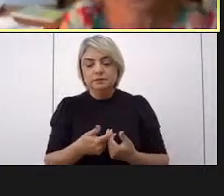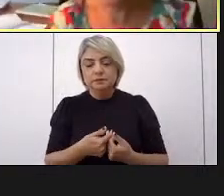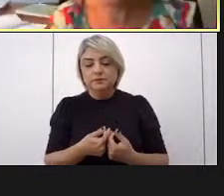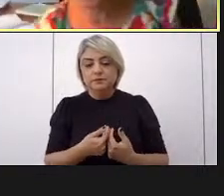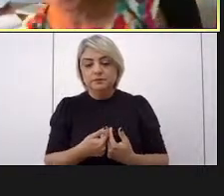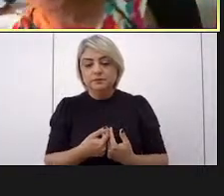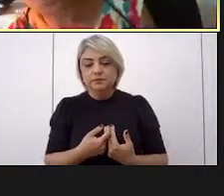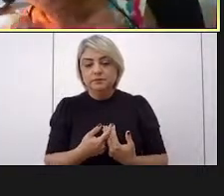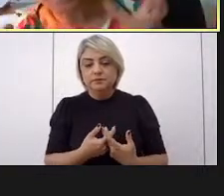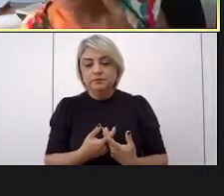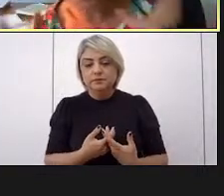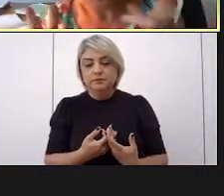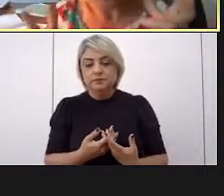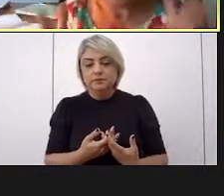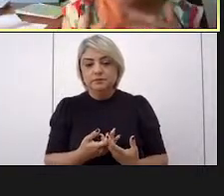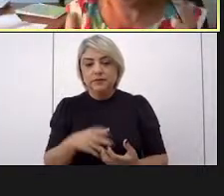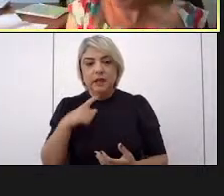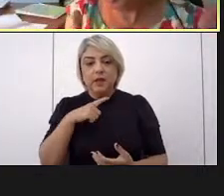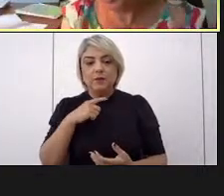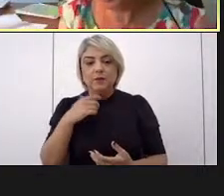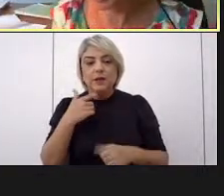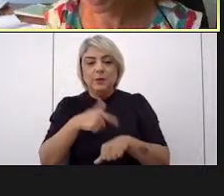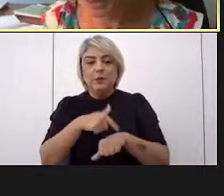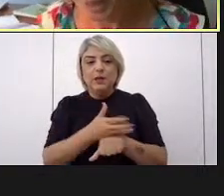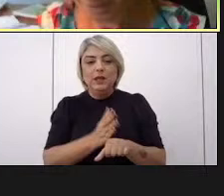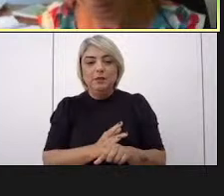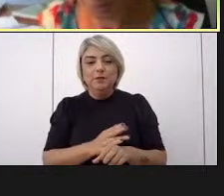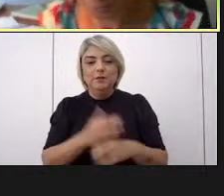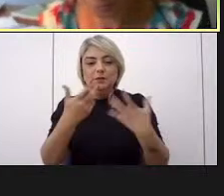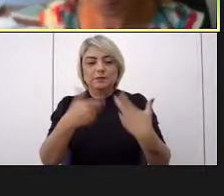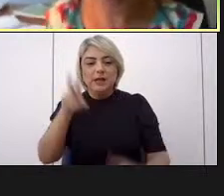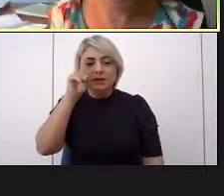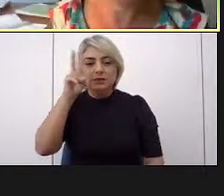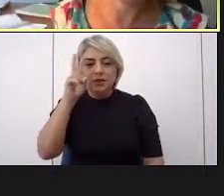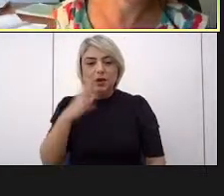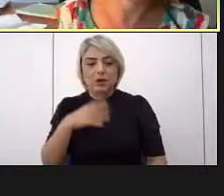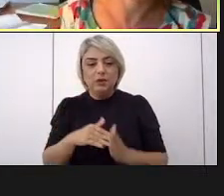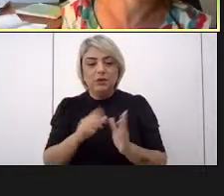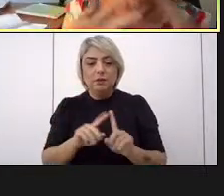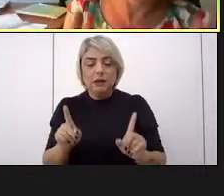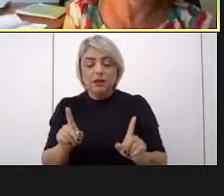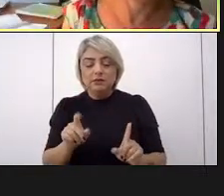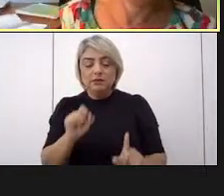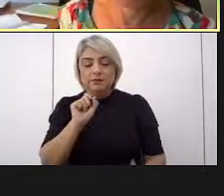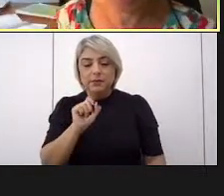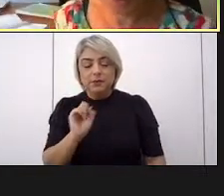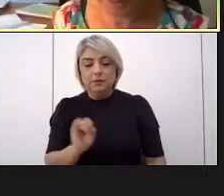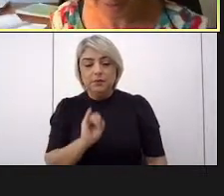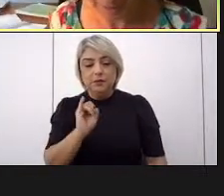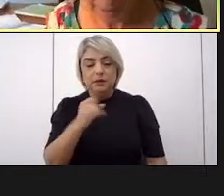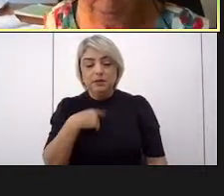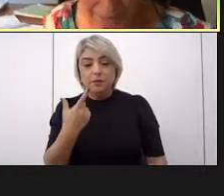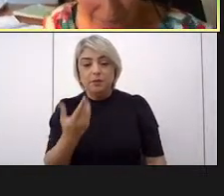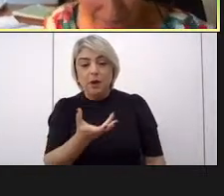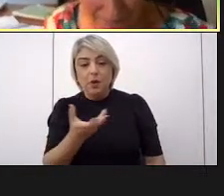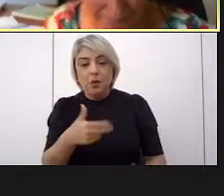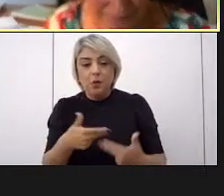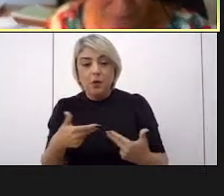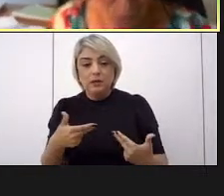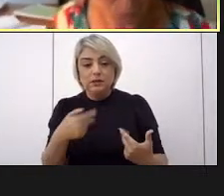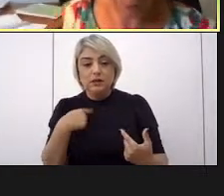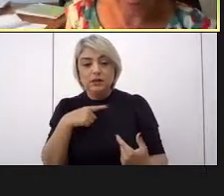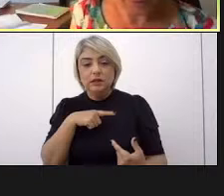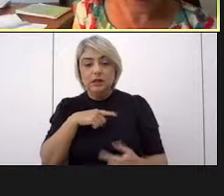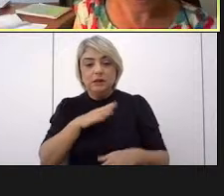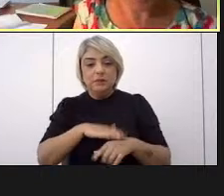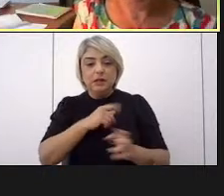of global gap, but it was a question of being more powerful on the market.